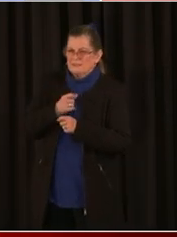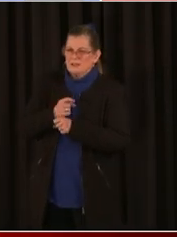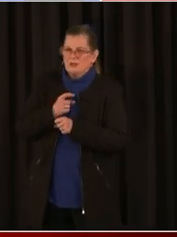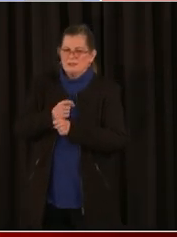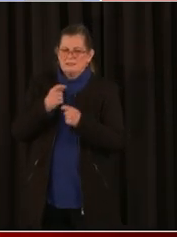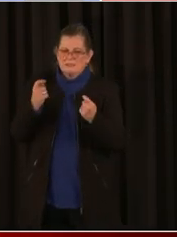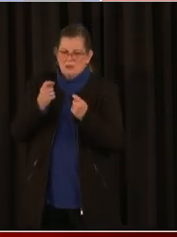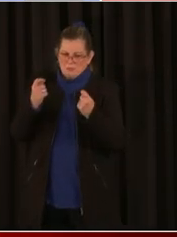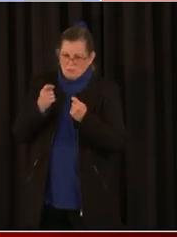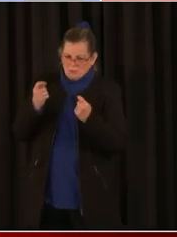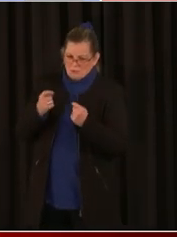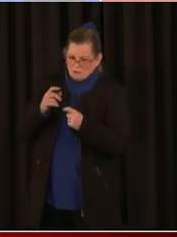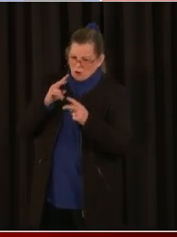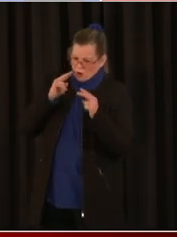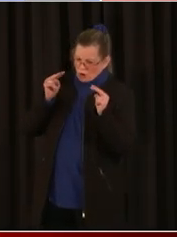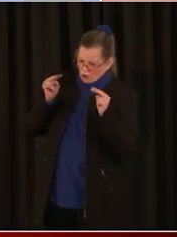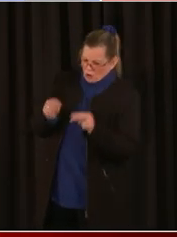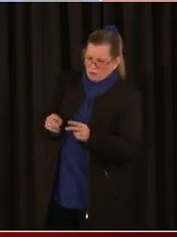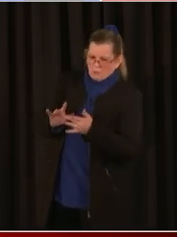not included.